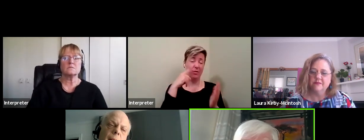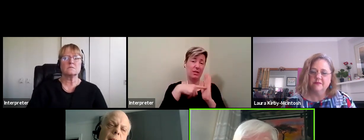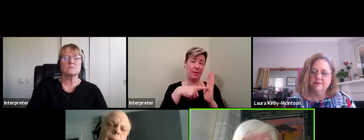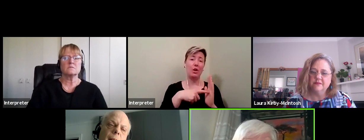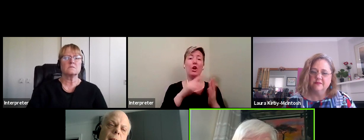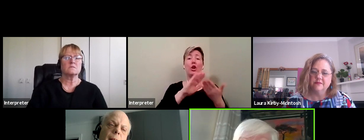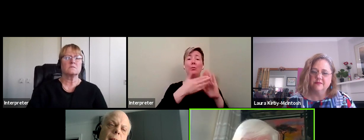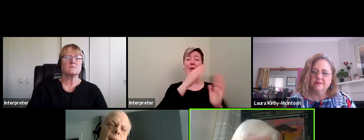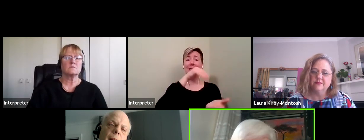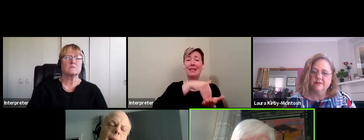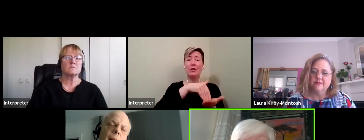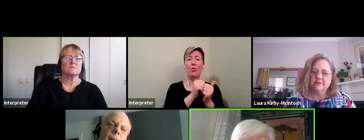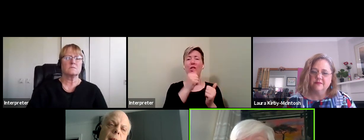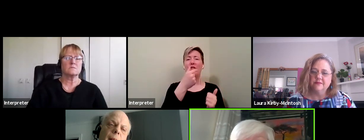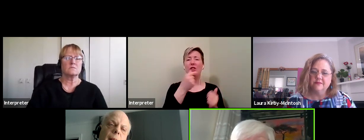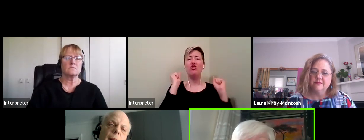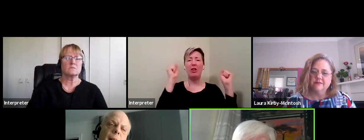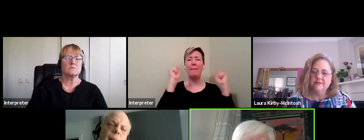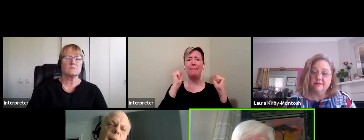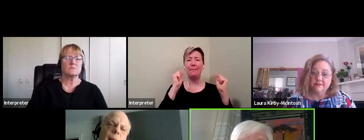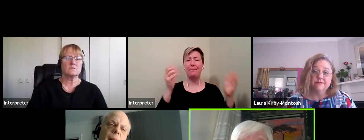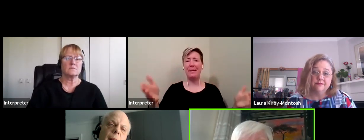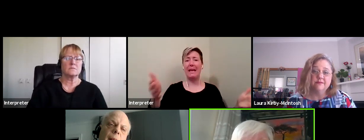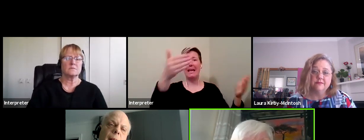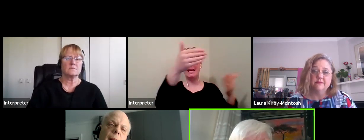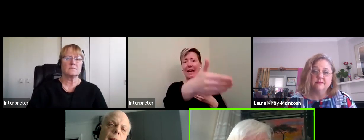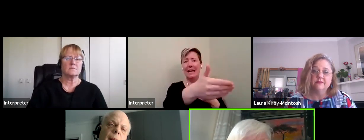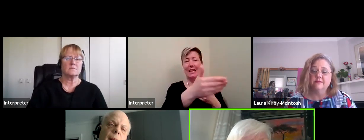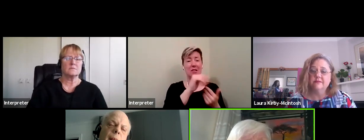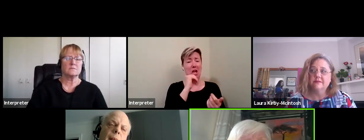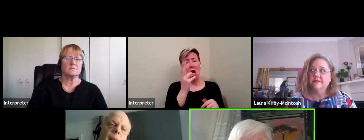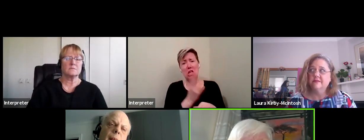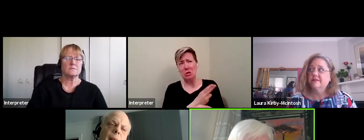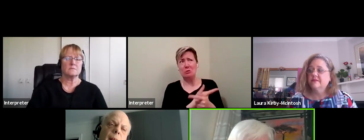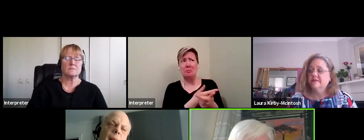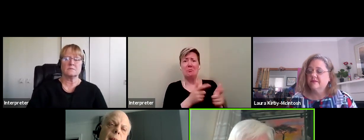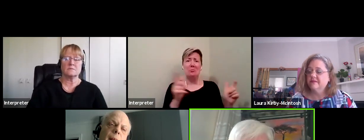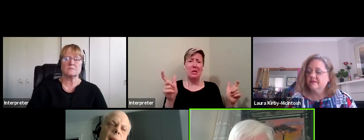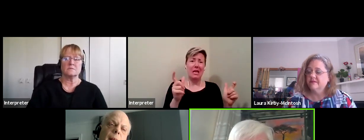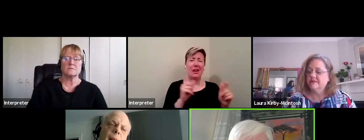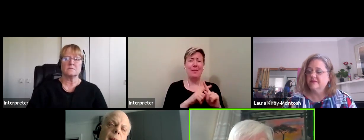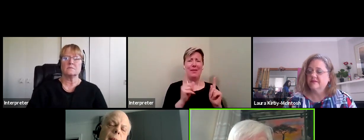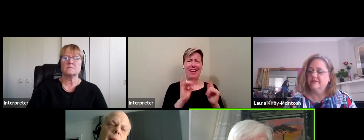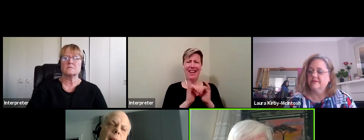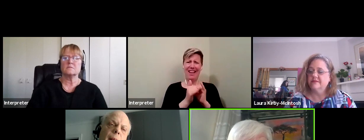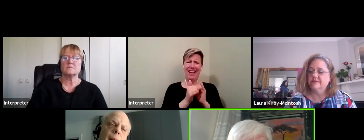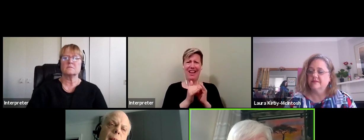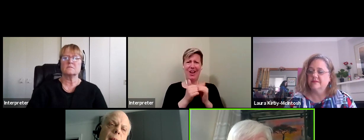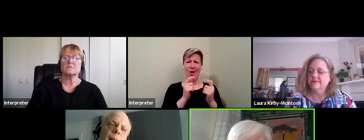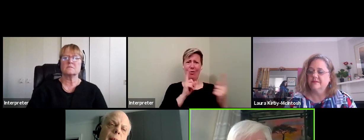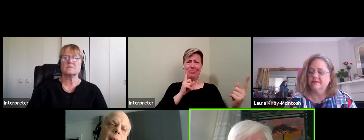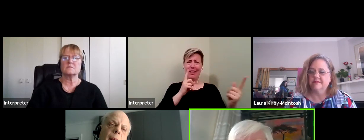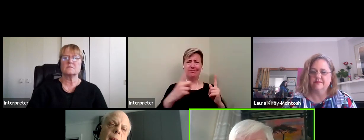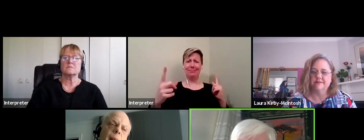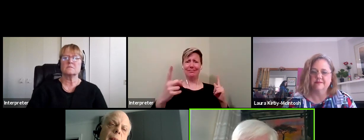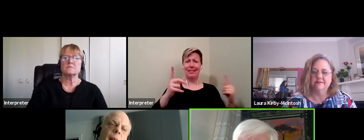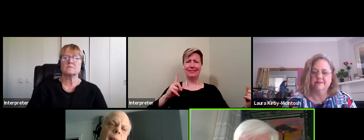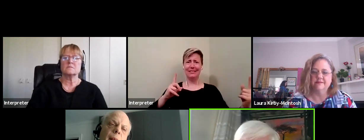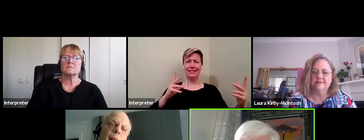community centers. I mean, they're not being used and that's a big open space, but how do you really achieve proper social distancing,